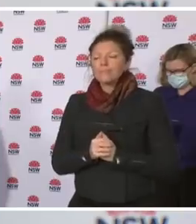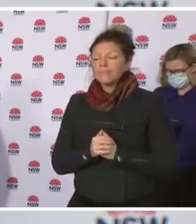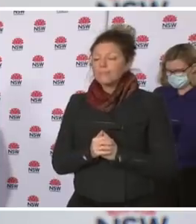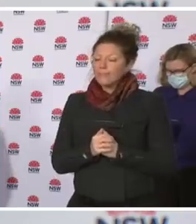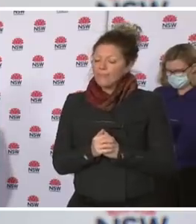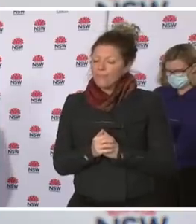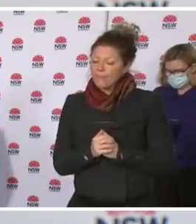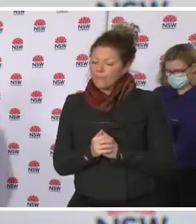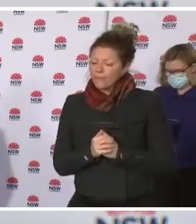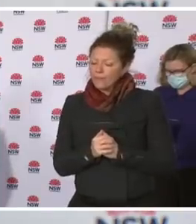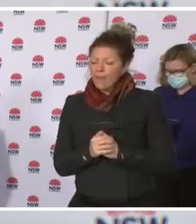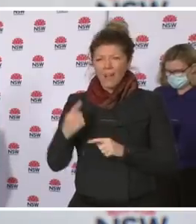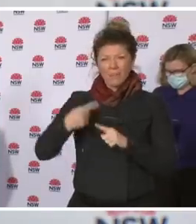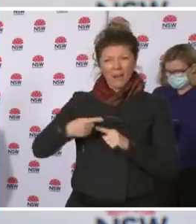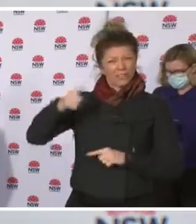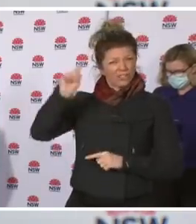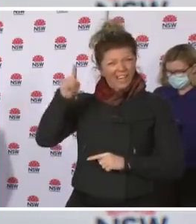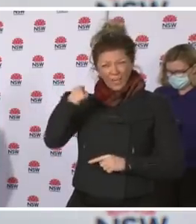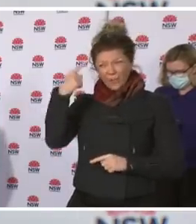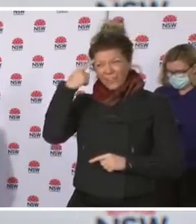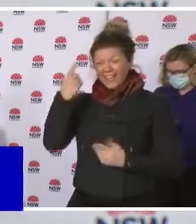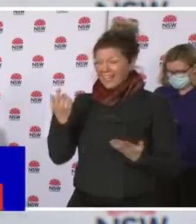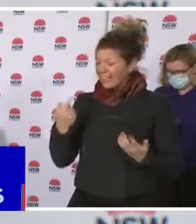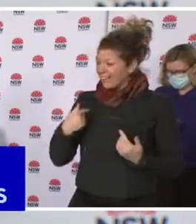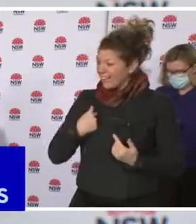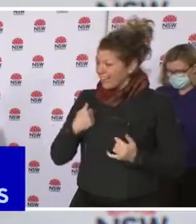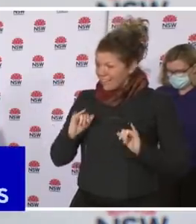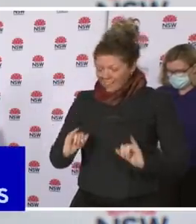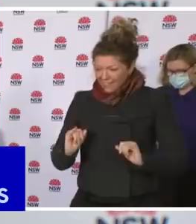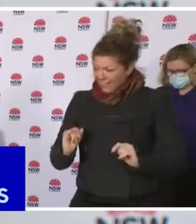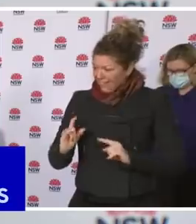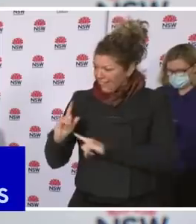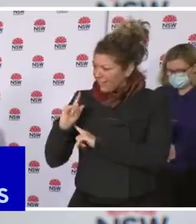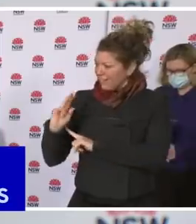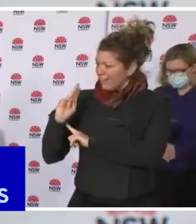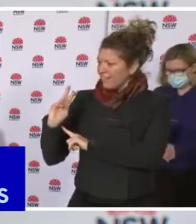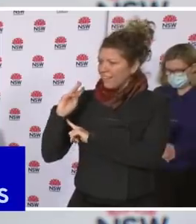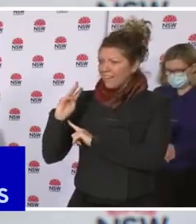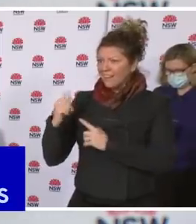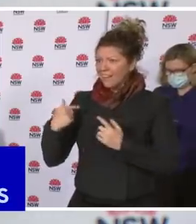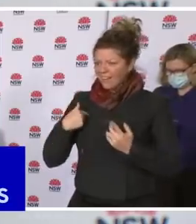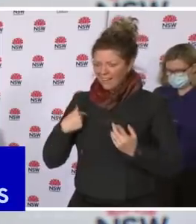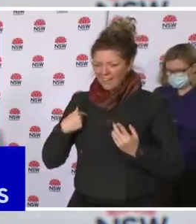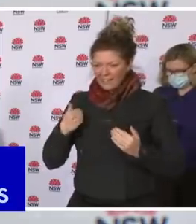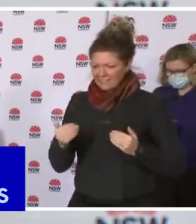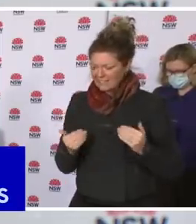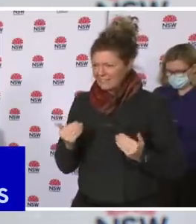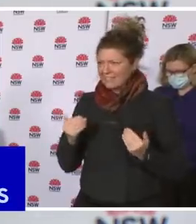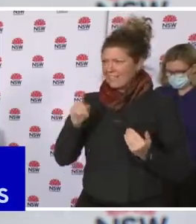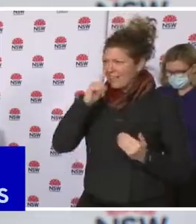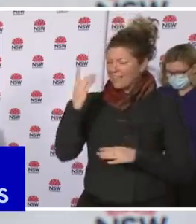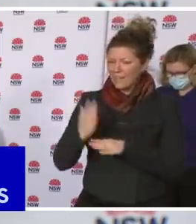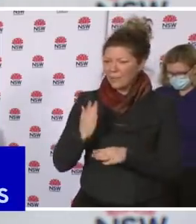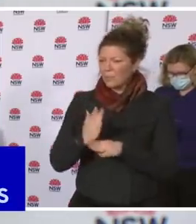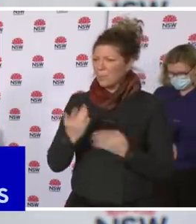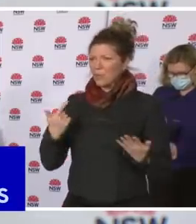if you've been impacted in the last 3 weeks or in the last few days by decisions the government has made in relation to your personal work